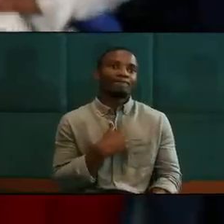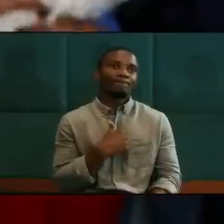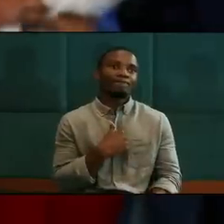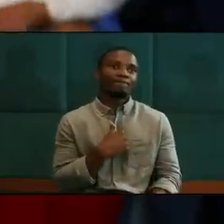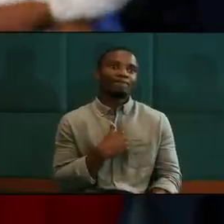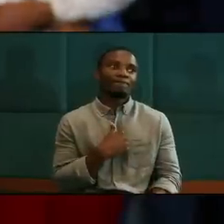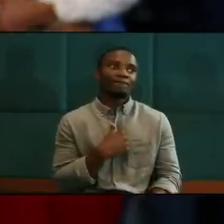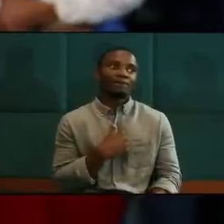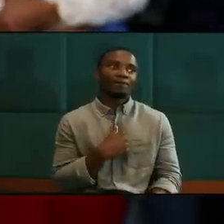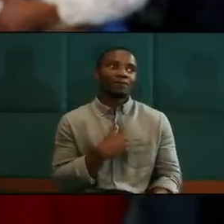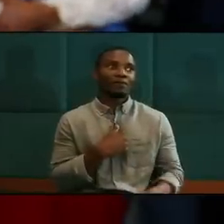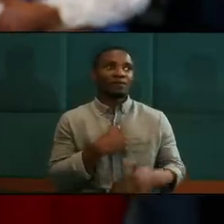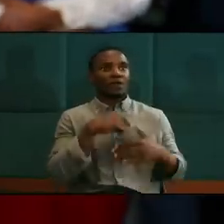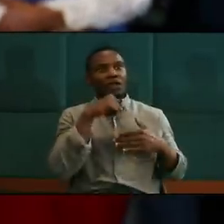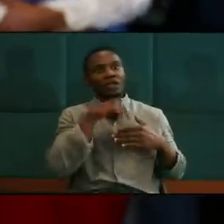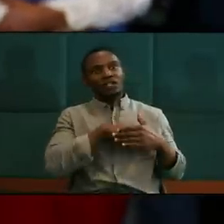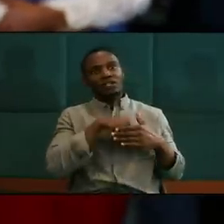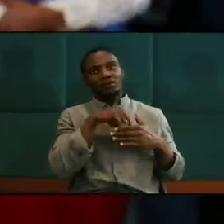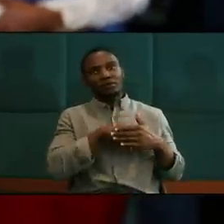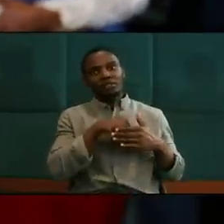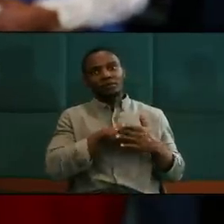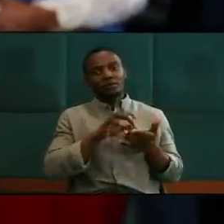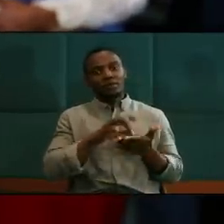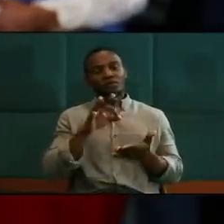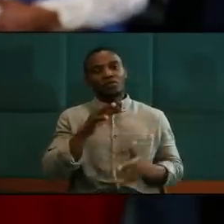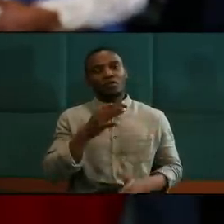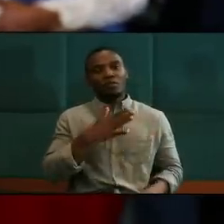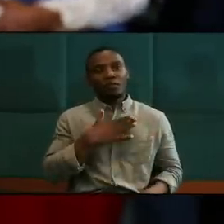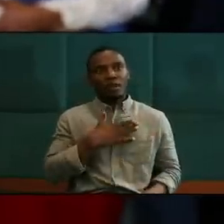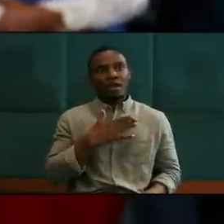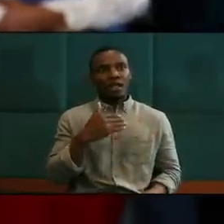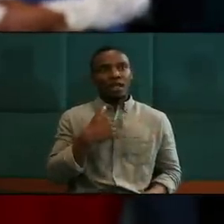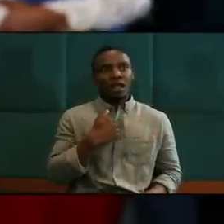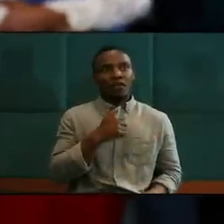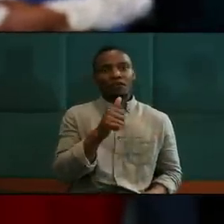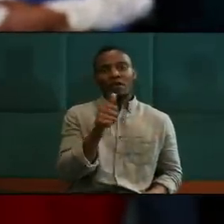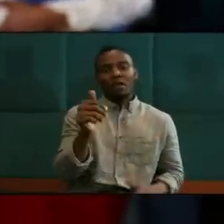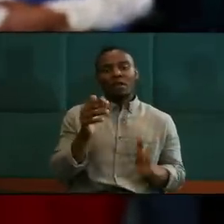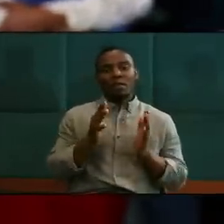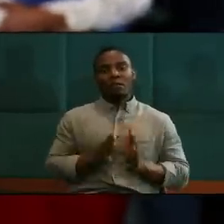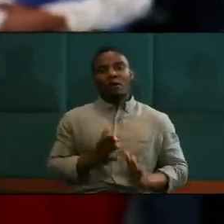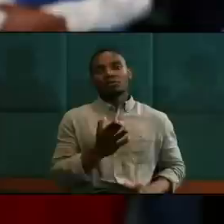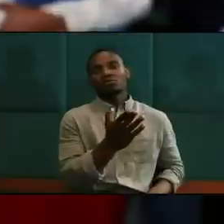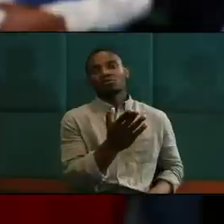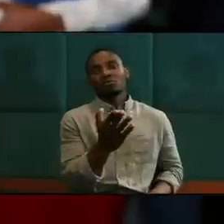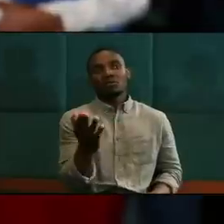little. Deep down in my soul, there is still yet another person in this